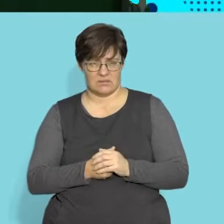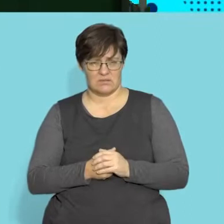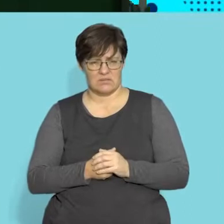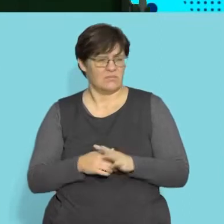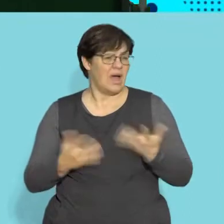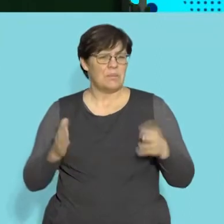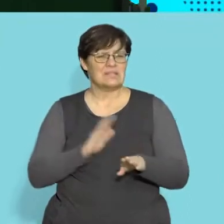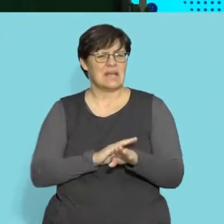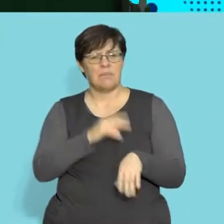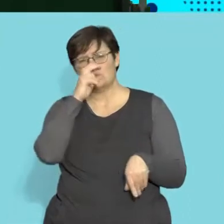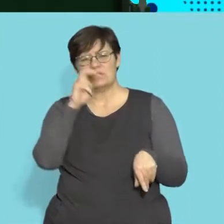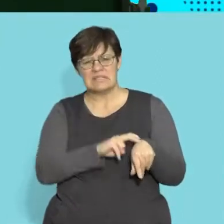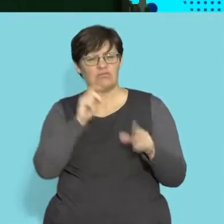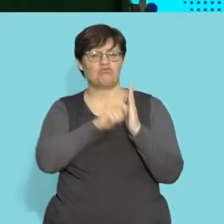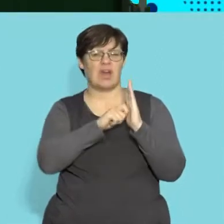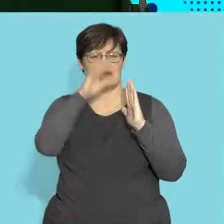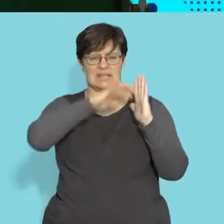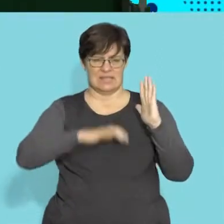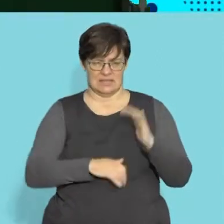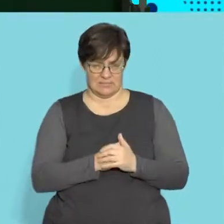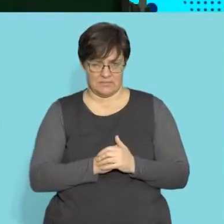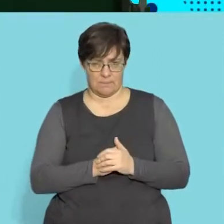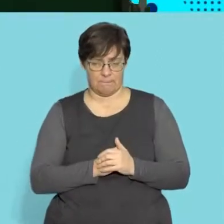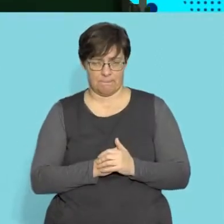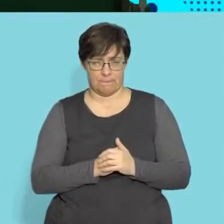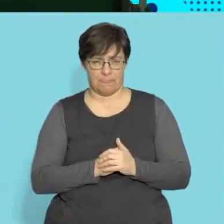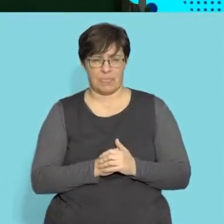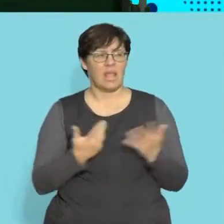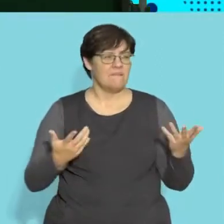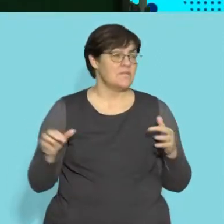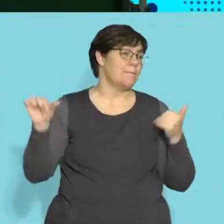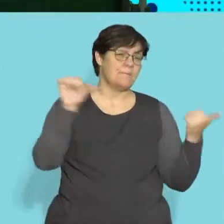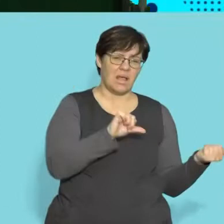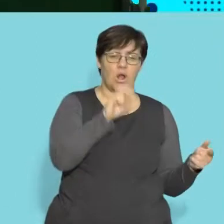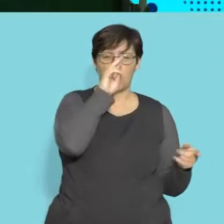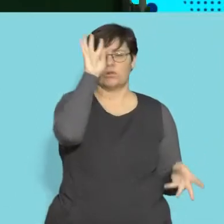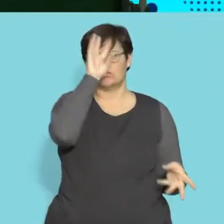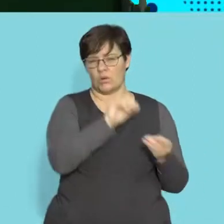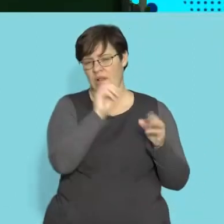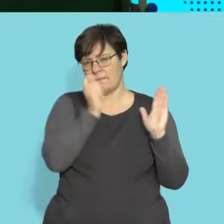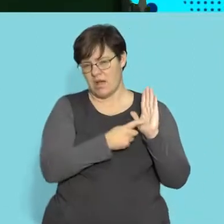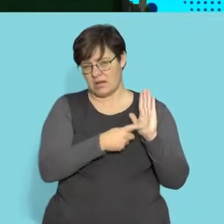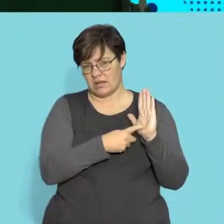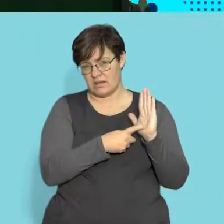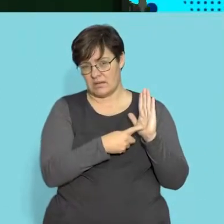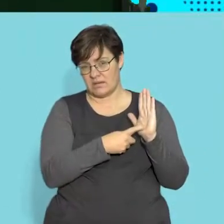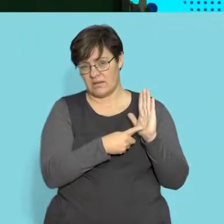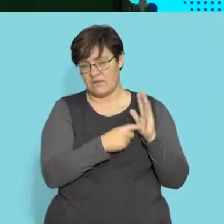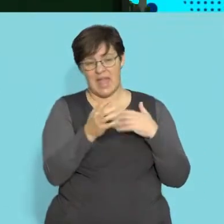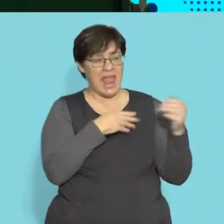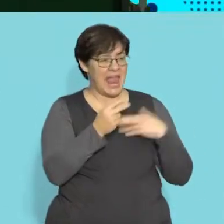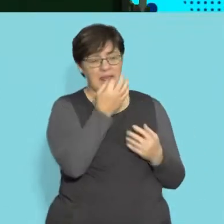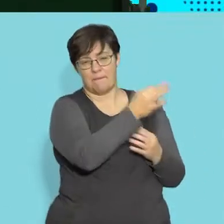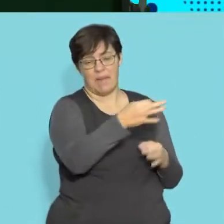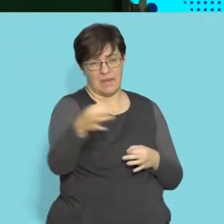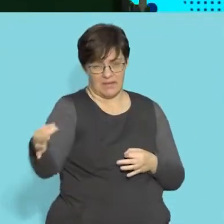asking me, so but how much of time do we need to spend on writing an essay? And guys, essentially if you go back and look at the total of marks that are allocated to